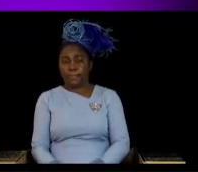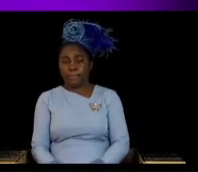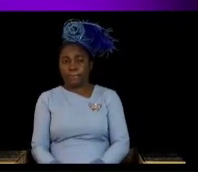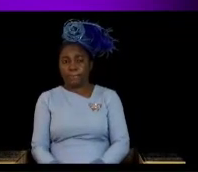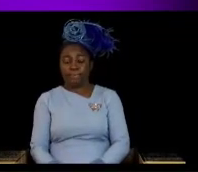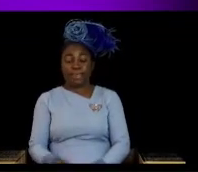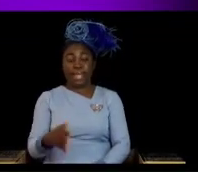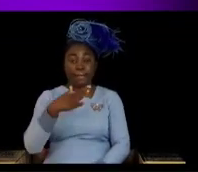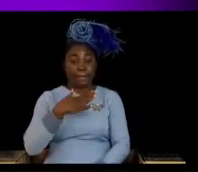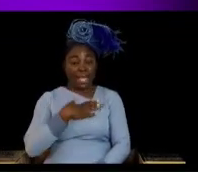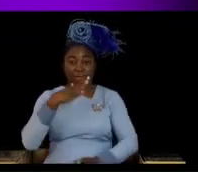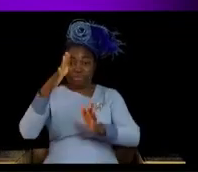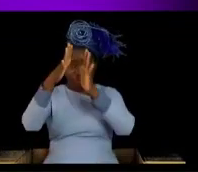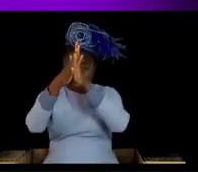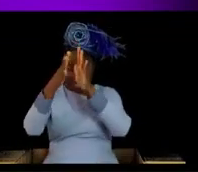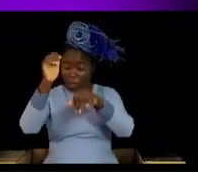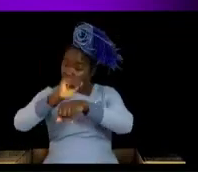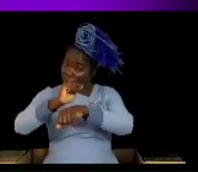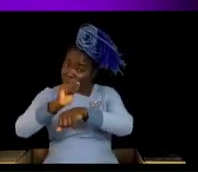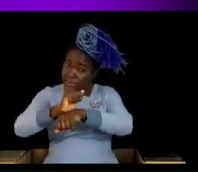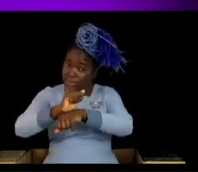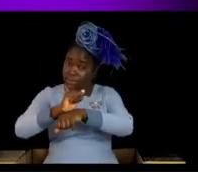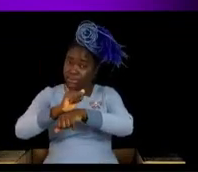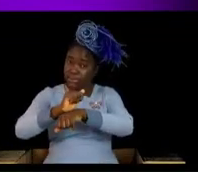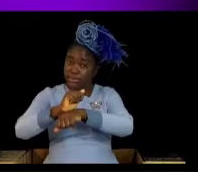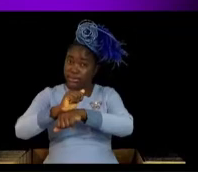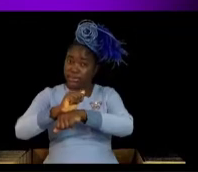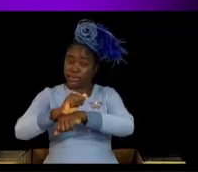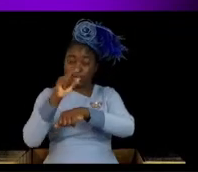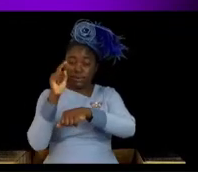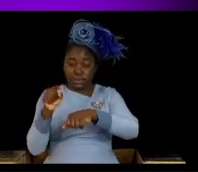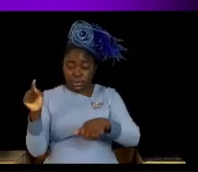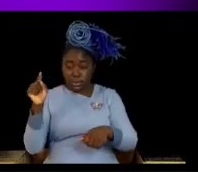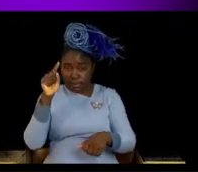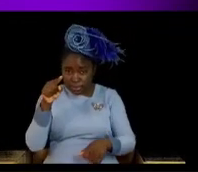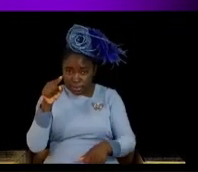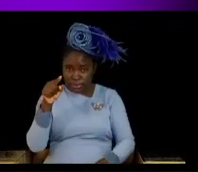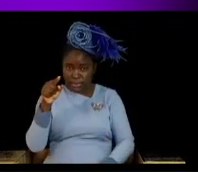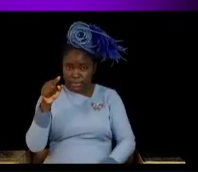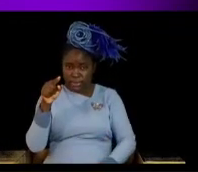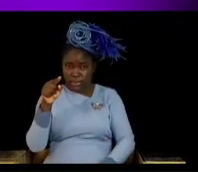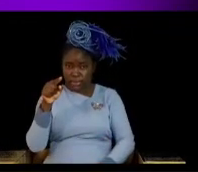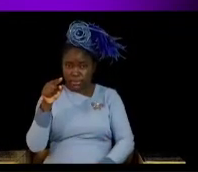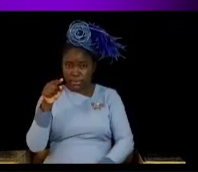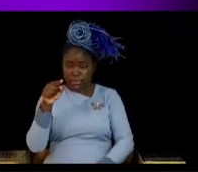My Father worketh. Either through